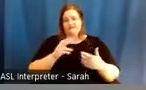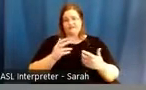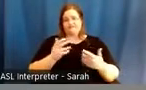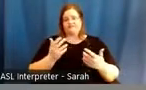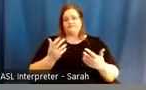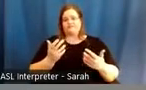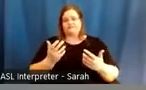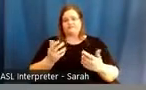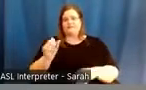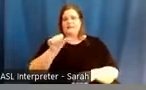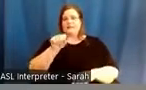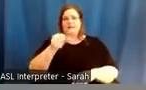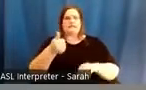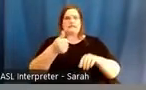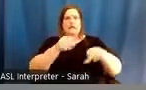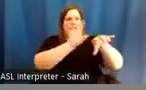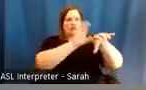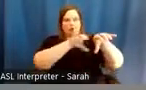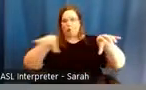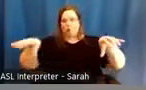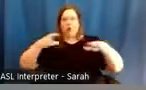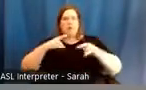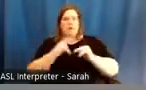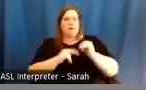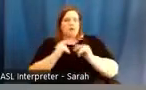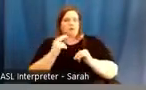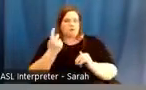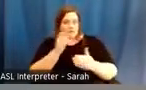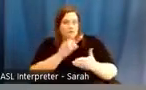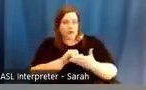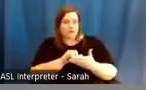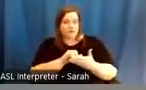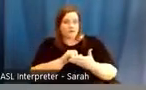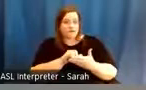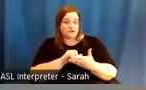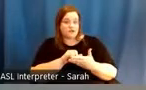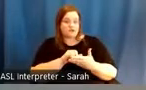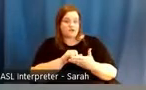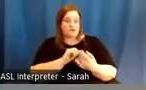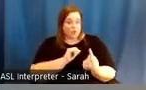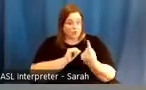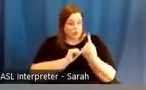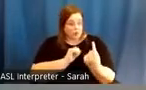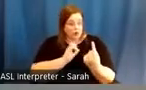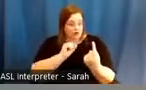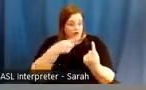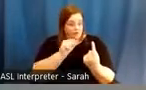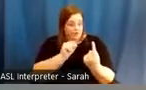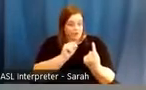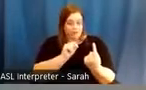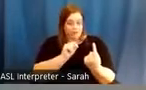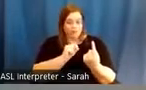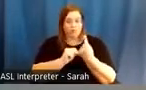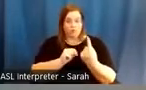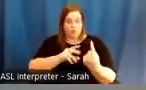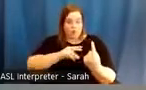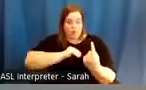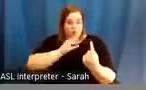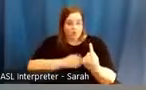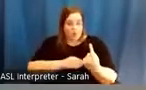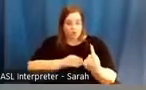10 unit building or something along those lines. When you're doing one apartment with one owner in one